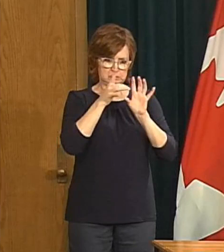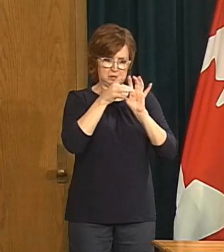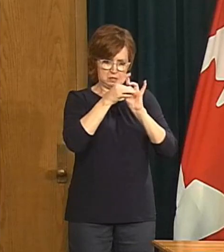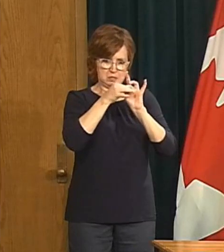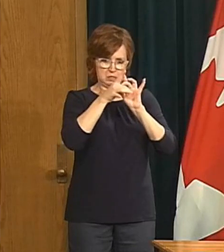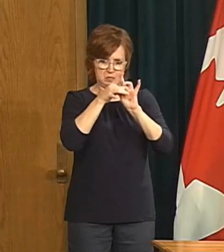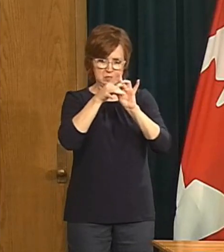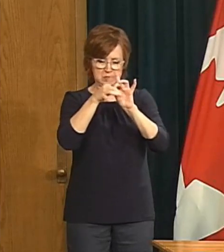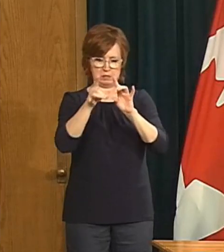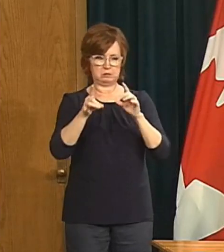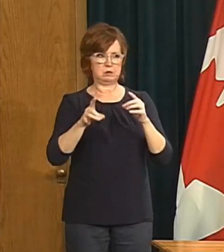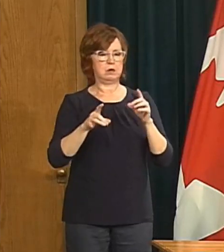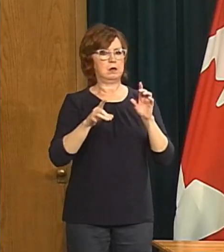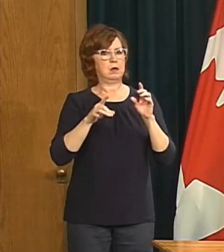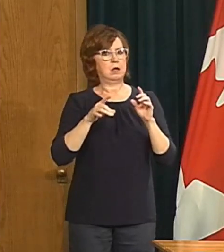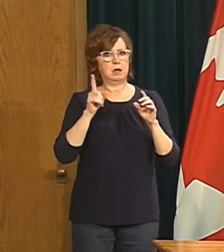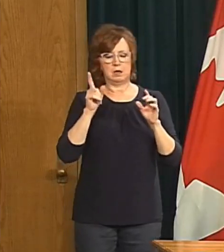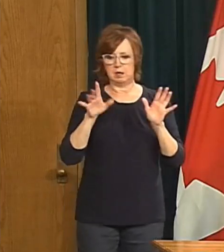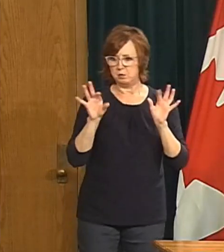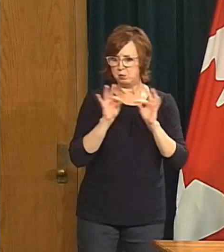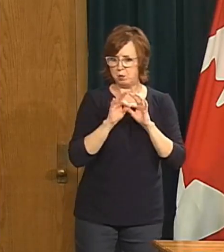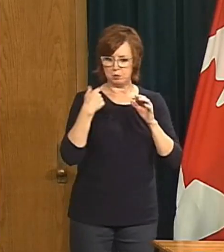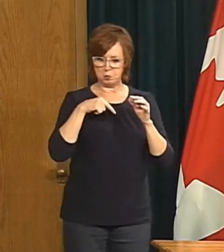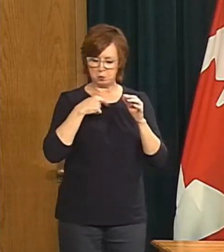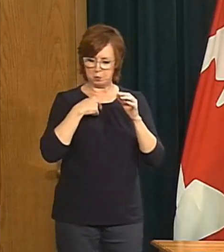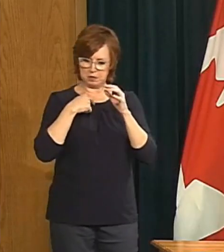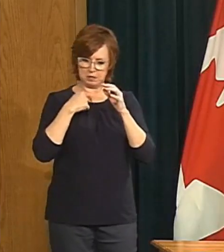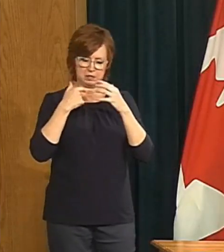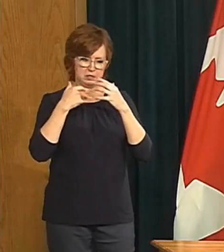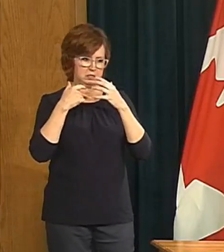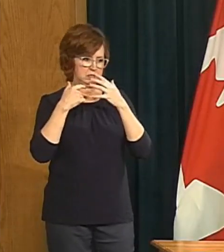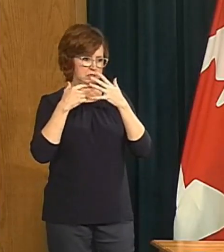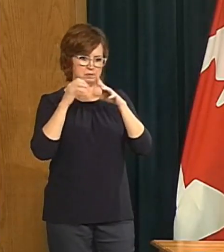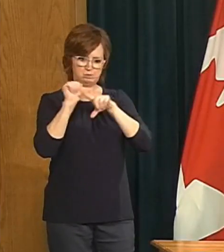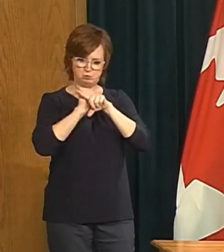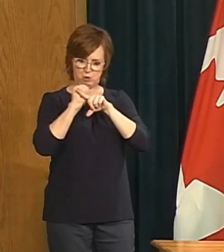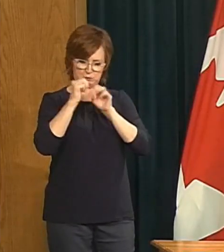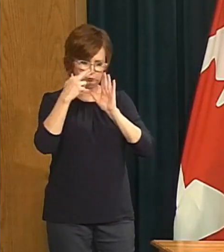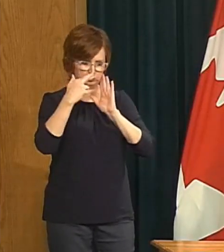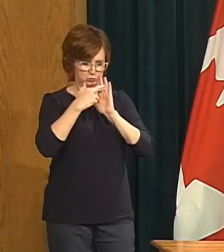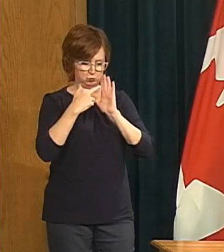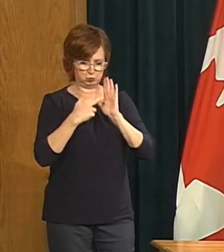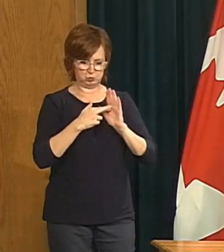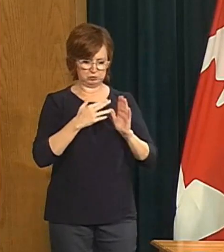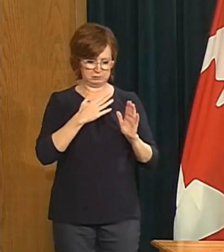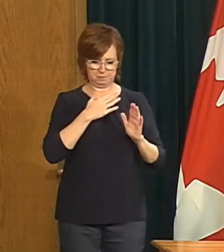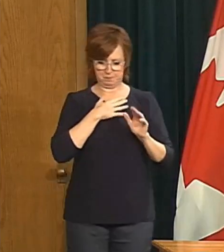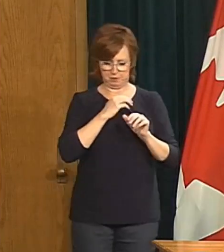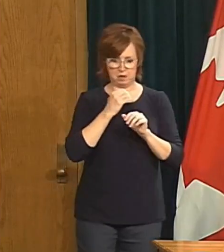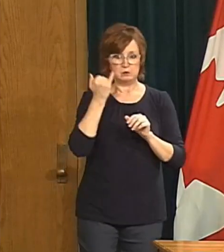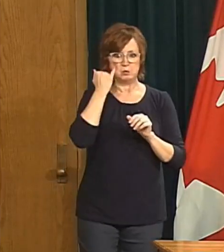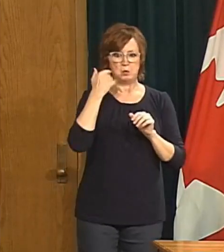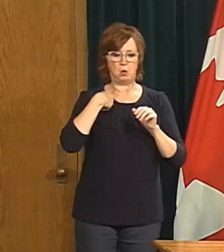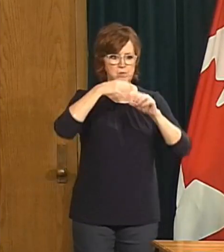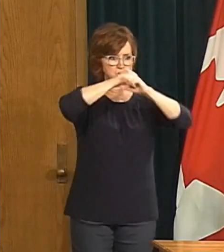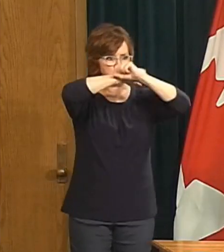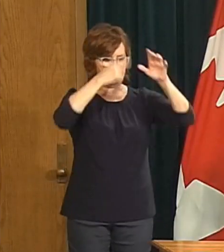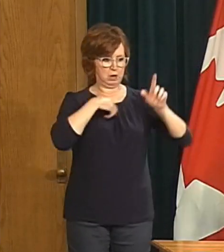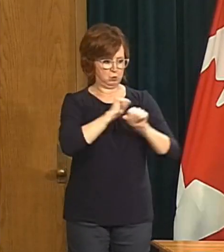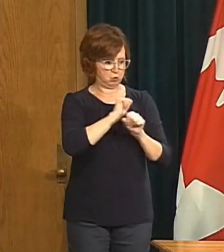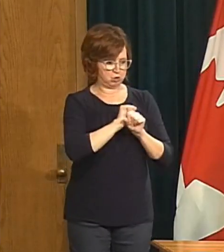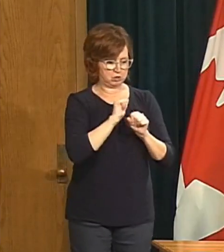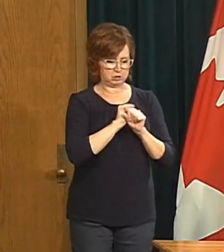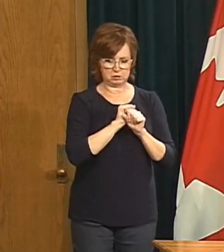at work, even the socialization that happens at work is a high risk for transmission. So minimizing that even at work, that physical